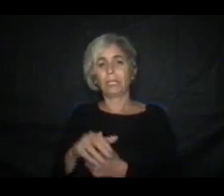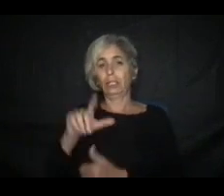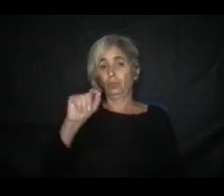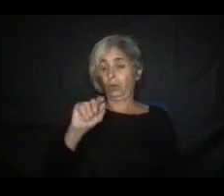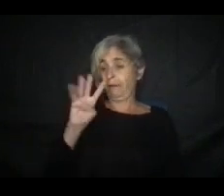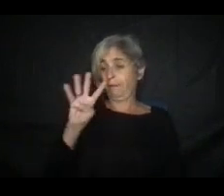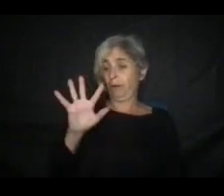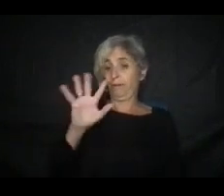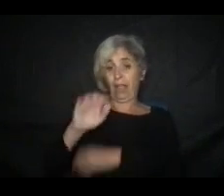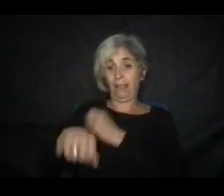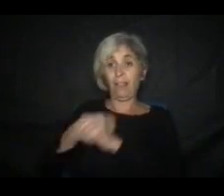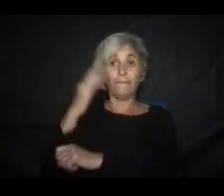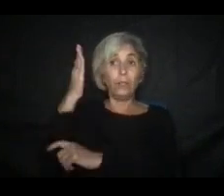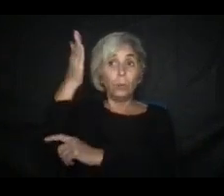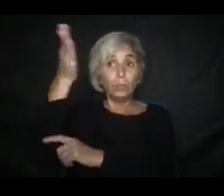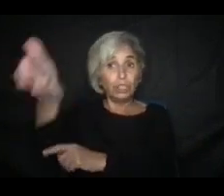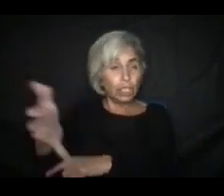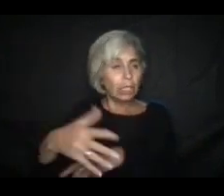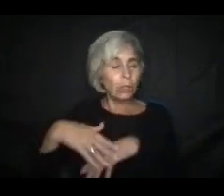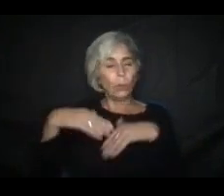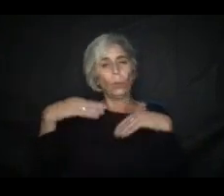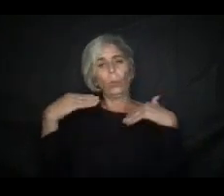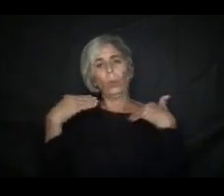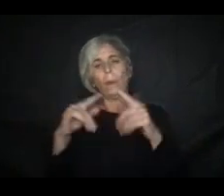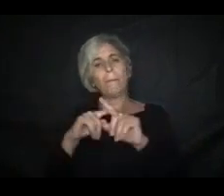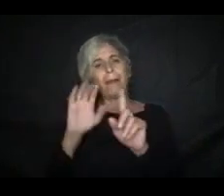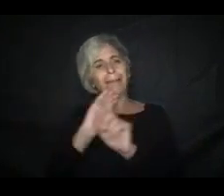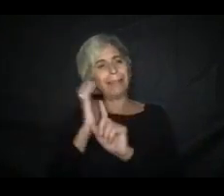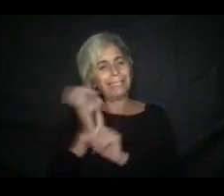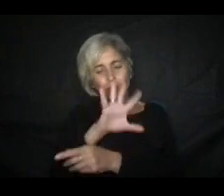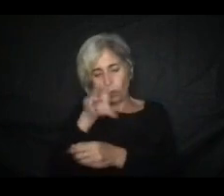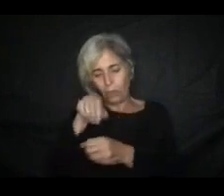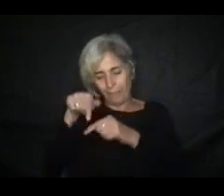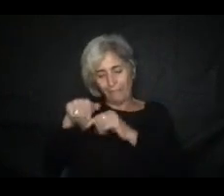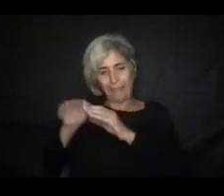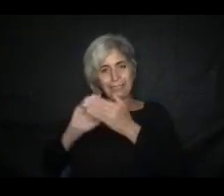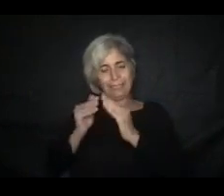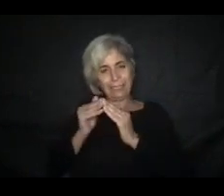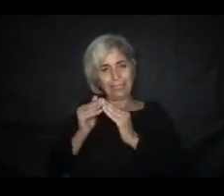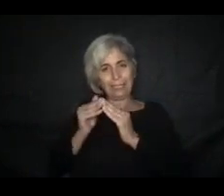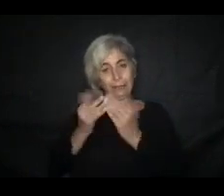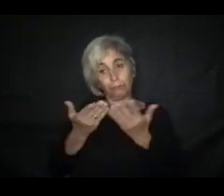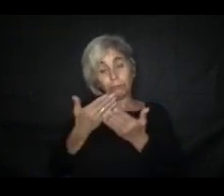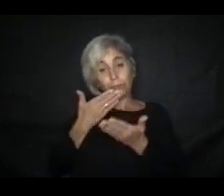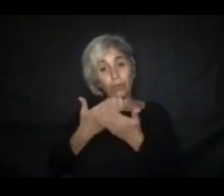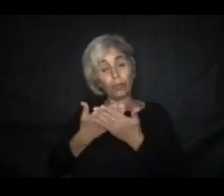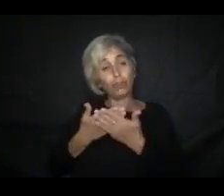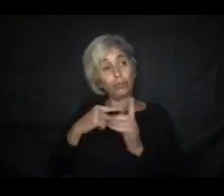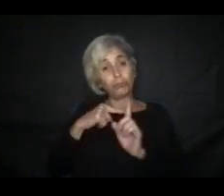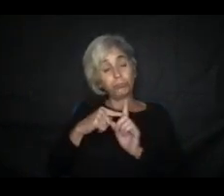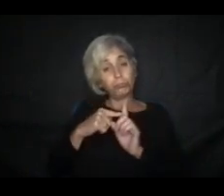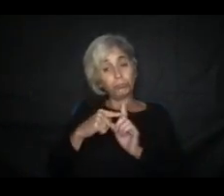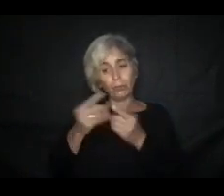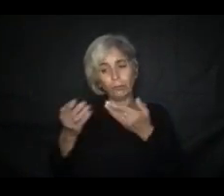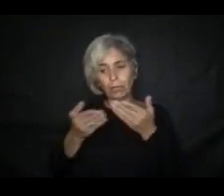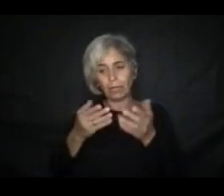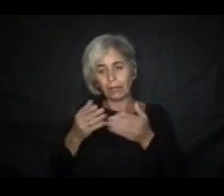2045. But overall, conditions within the city are fairly favorable in terms of level of